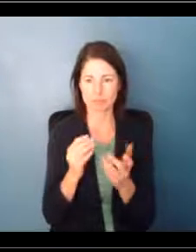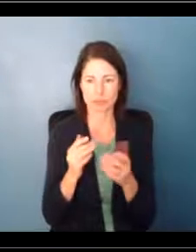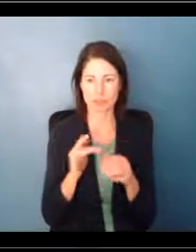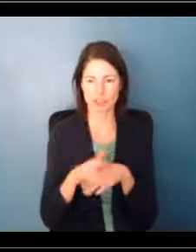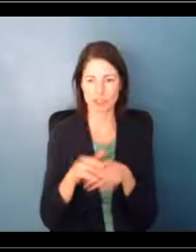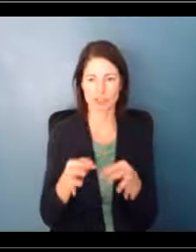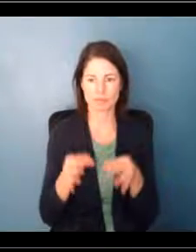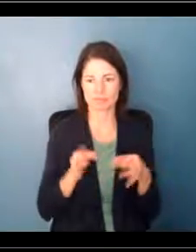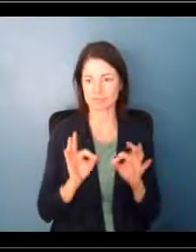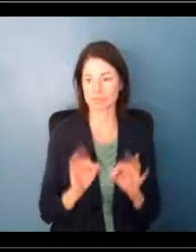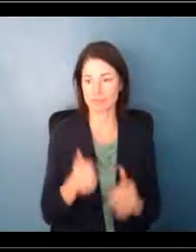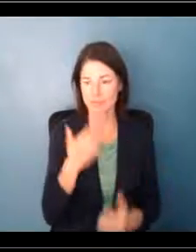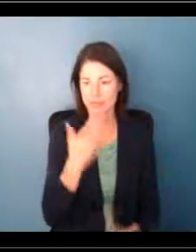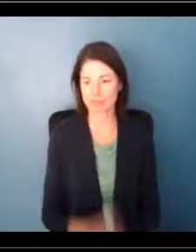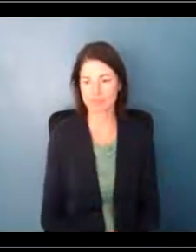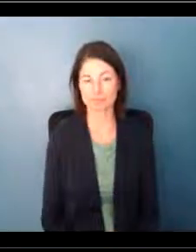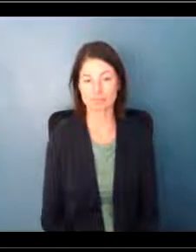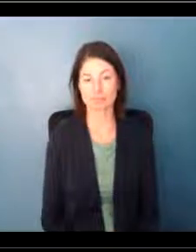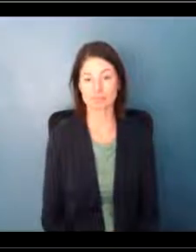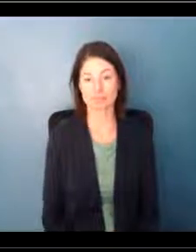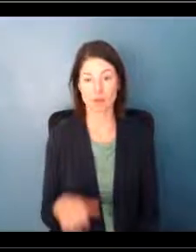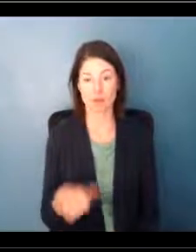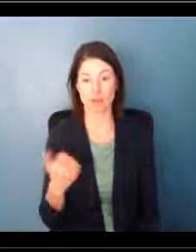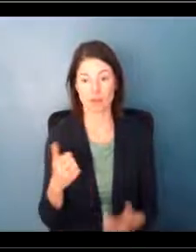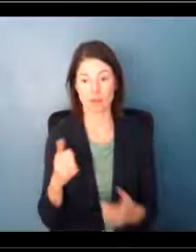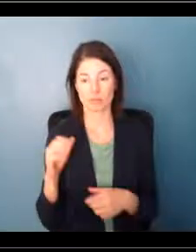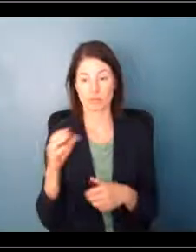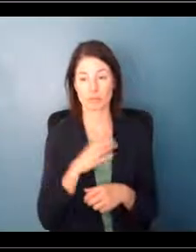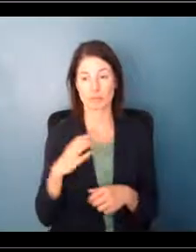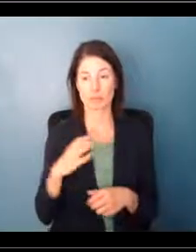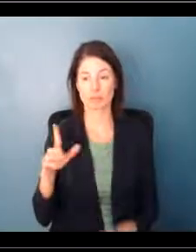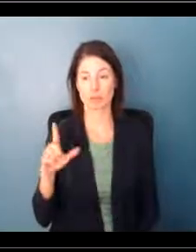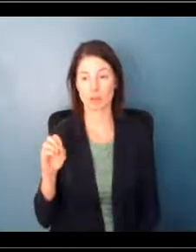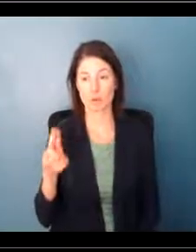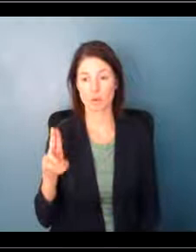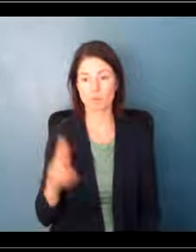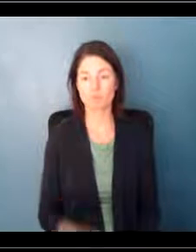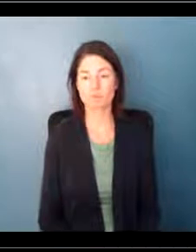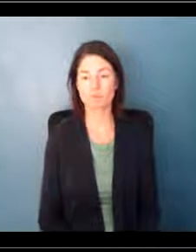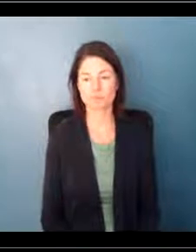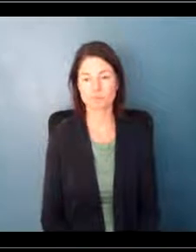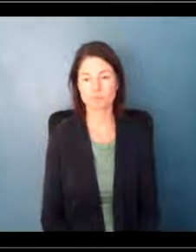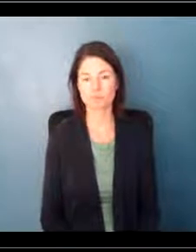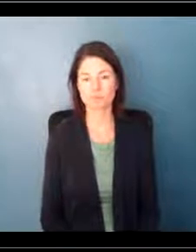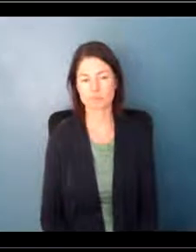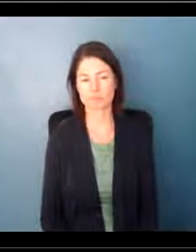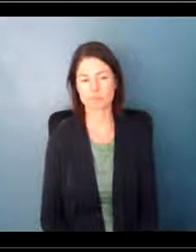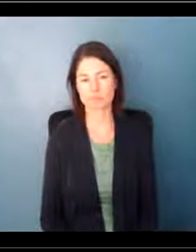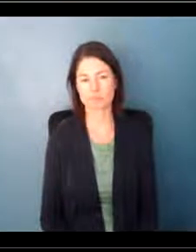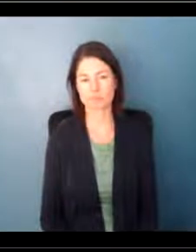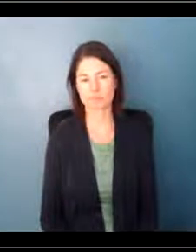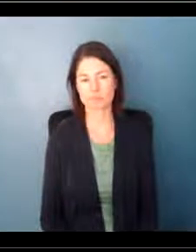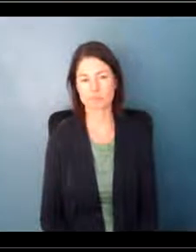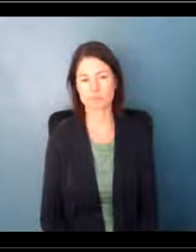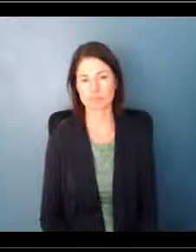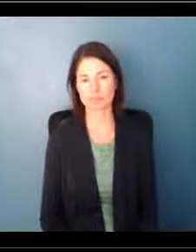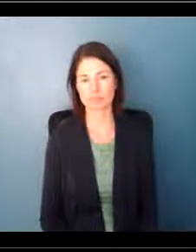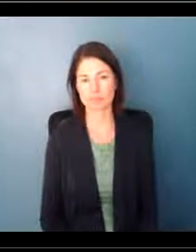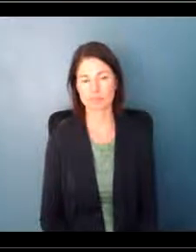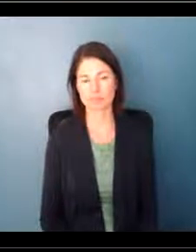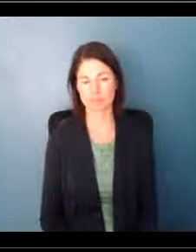Thank you. Any other? Yes, Commissioner Liu. Madam Chair, thank you. So for your short-term